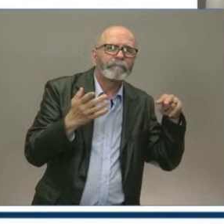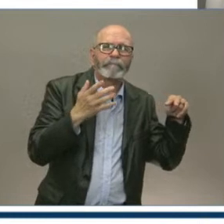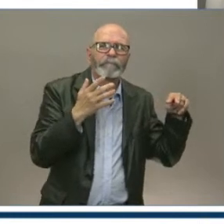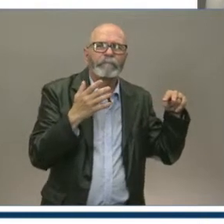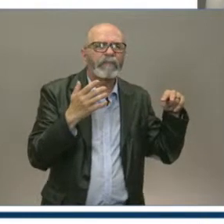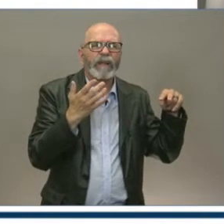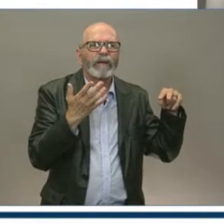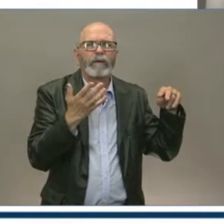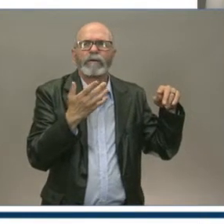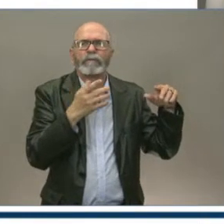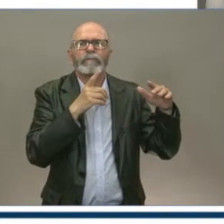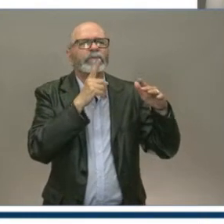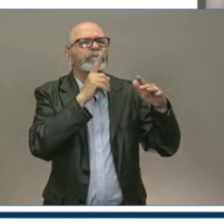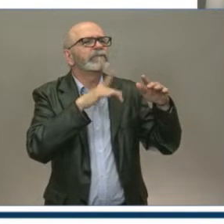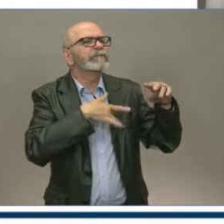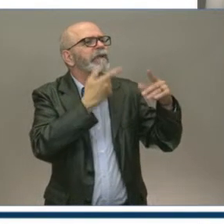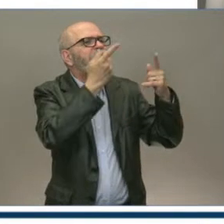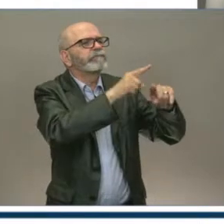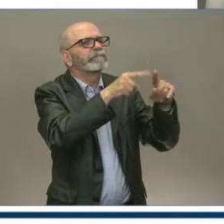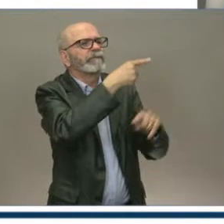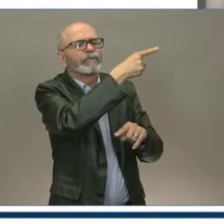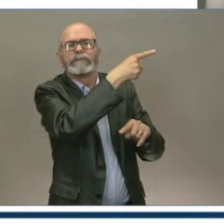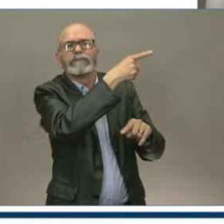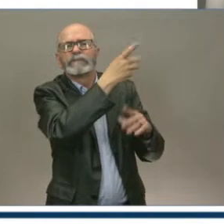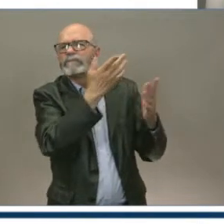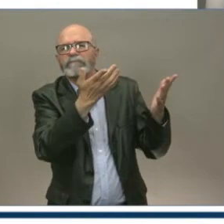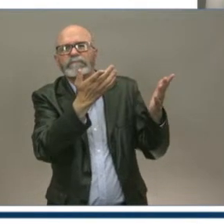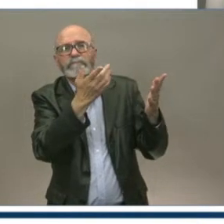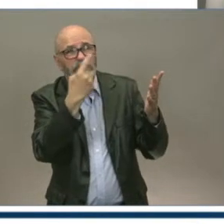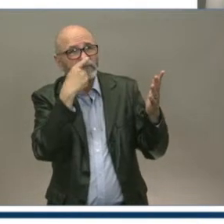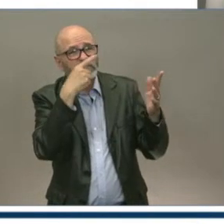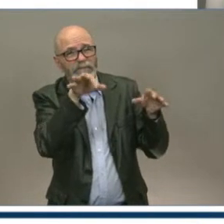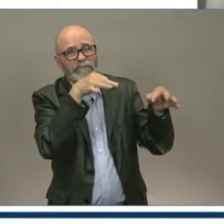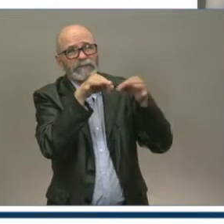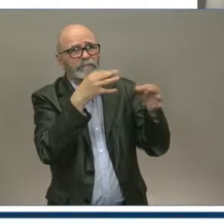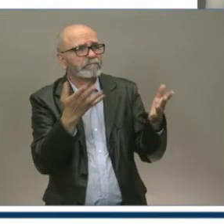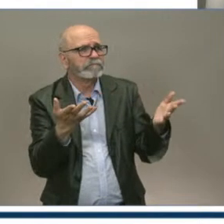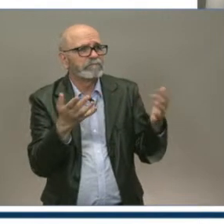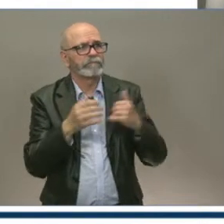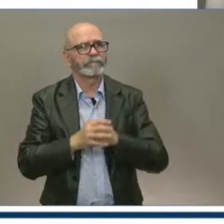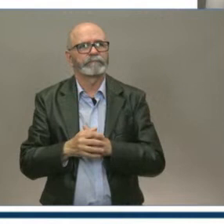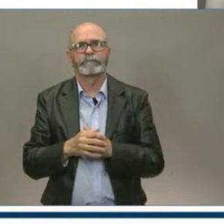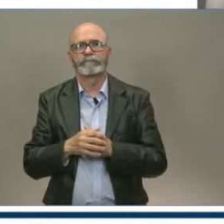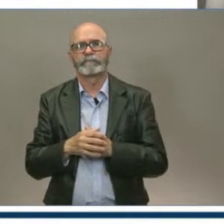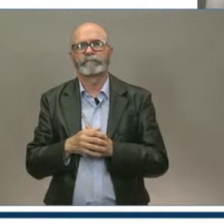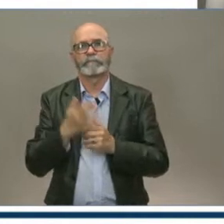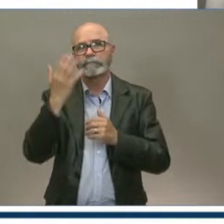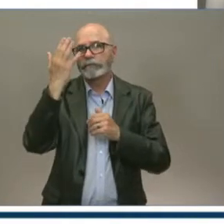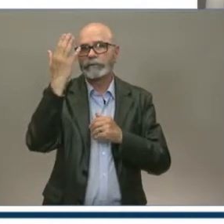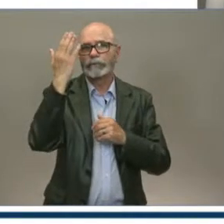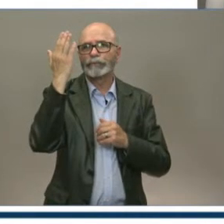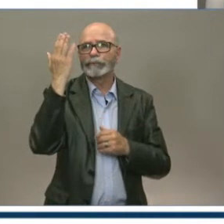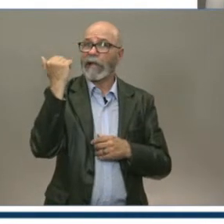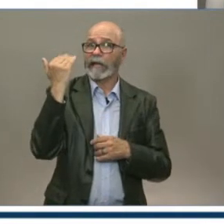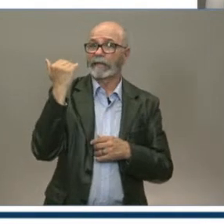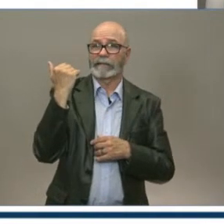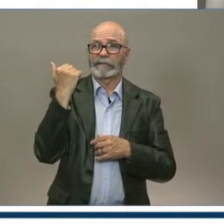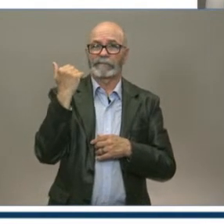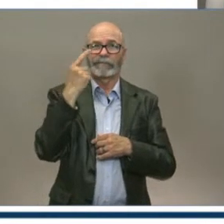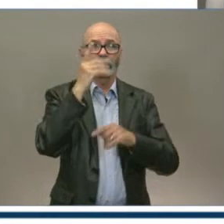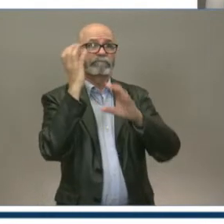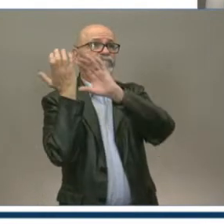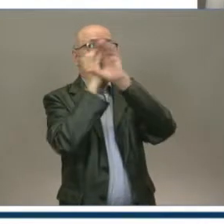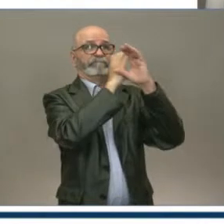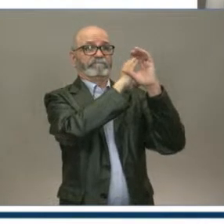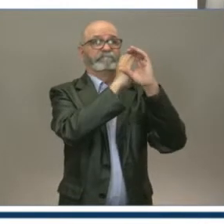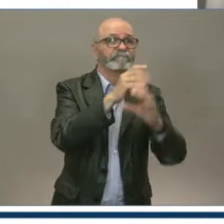the situation there is, why this move to do the mobile testing, which I think